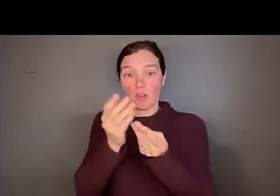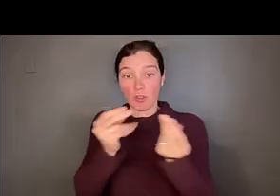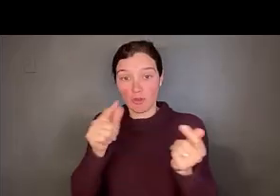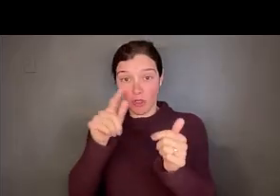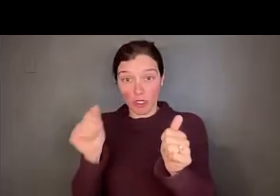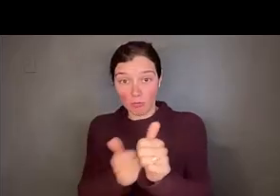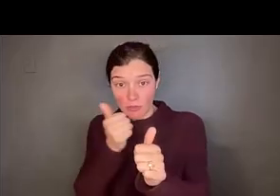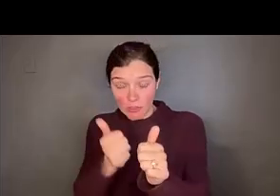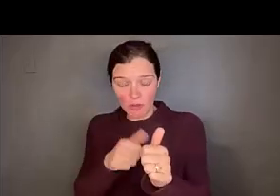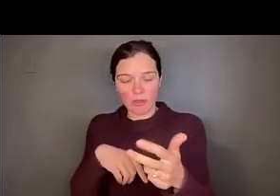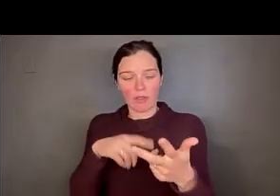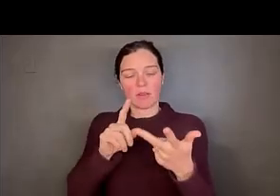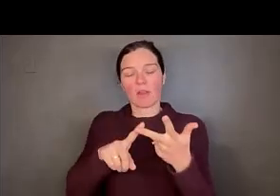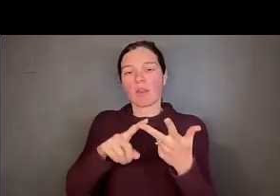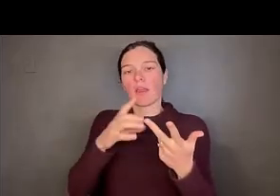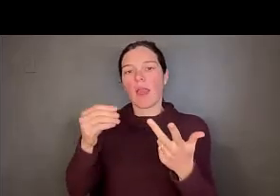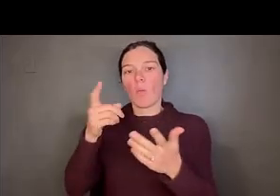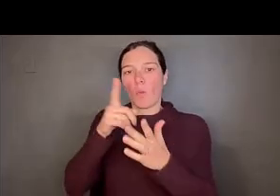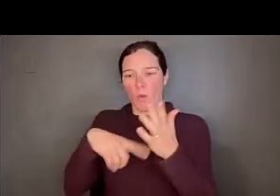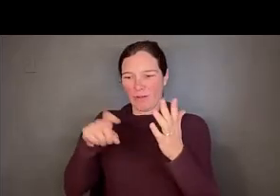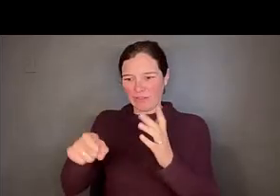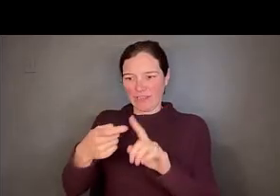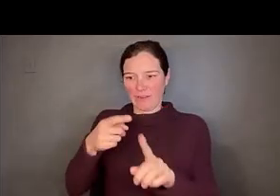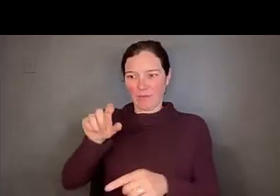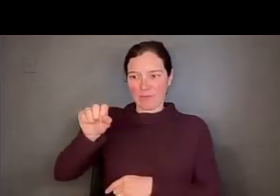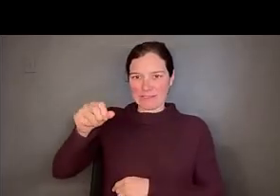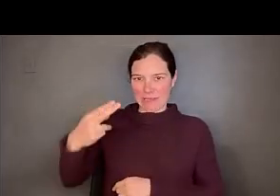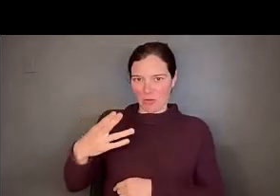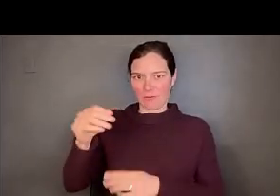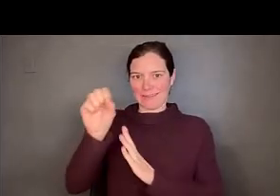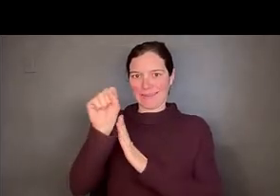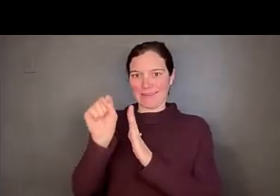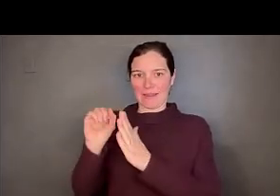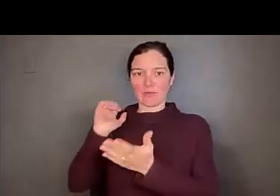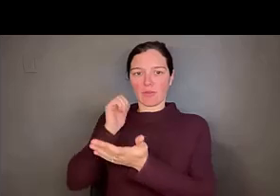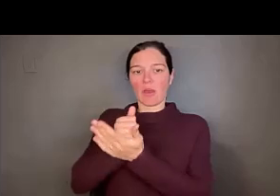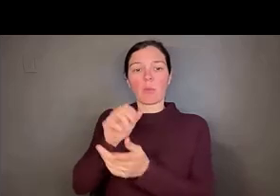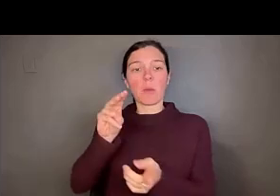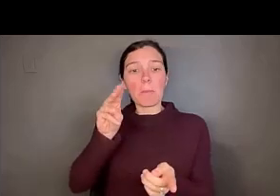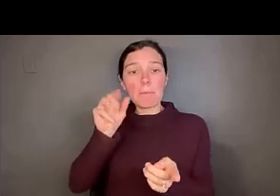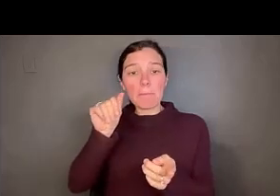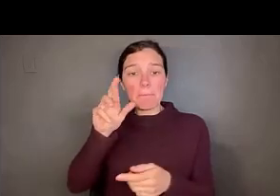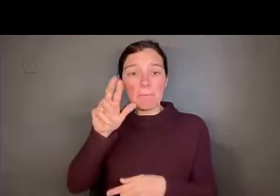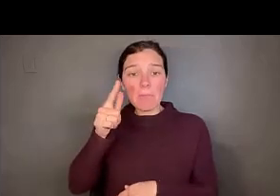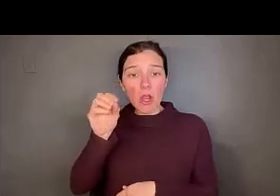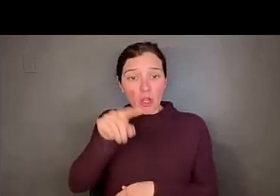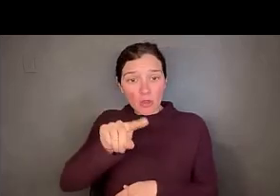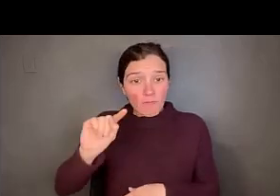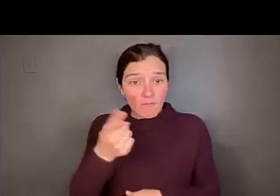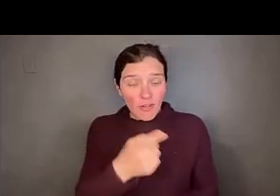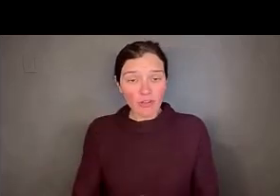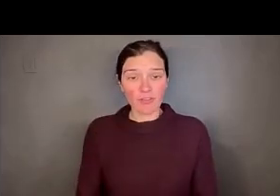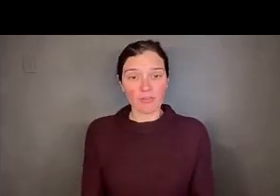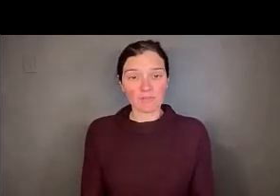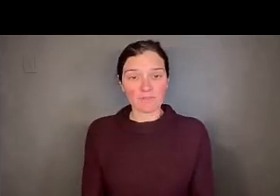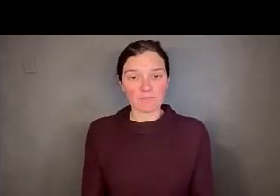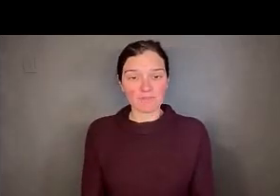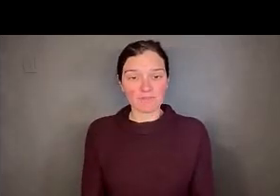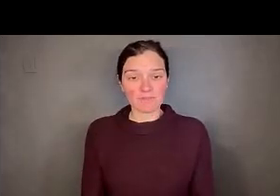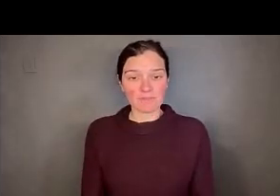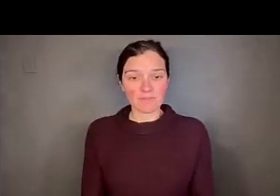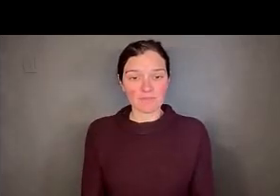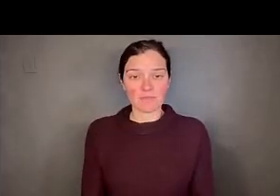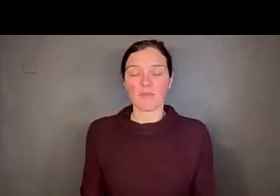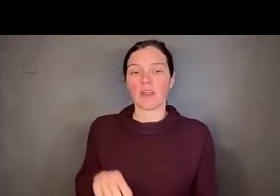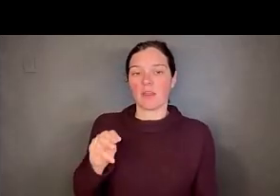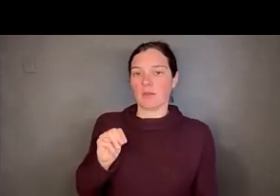do you need from stakeholders in the states to help you? So why don't we start with Margot? Throw you up first. Thanks, Kim.